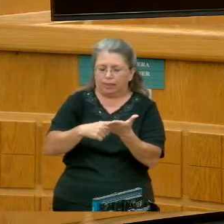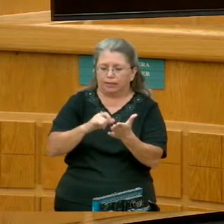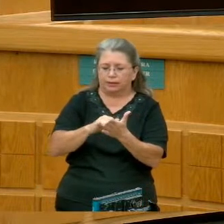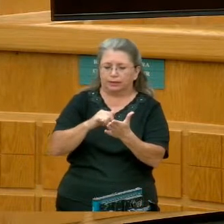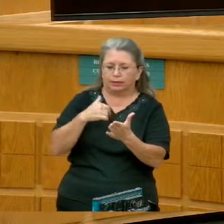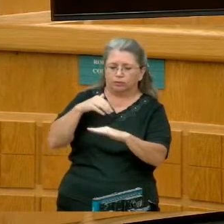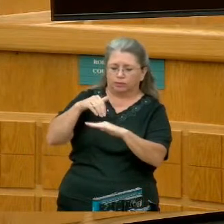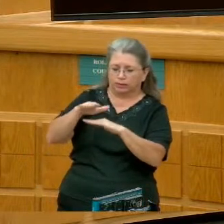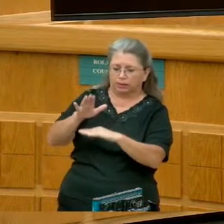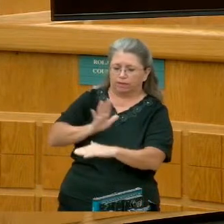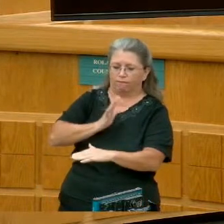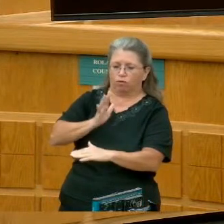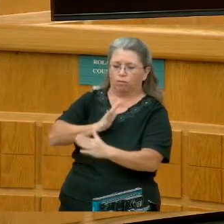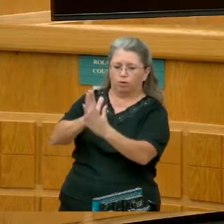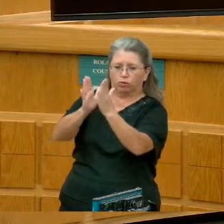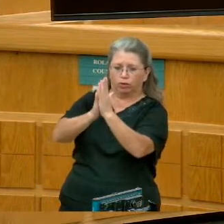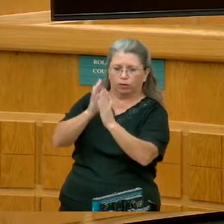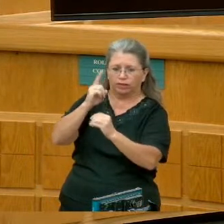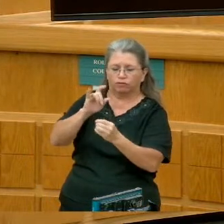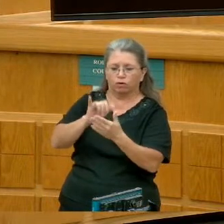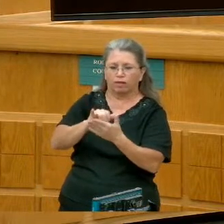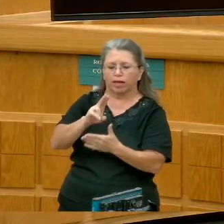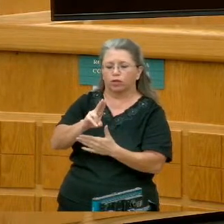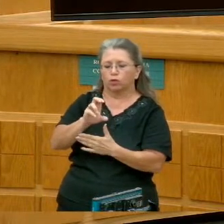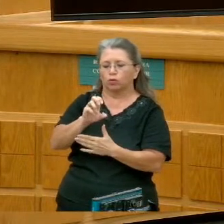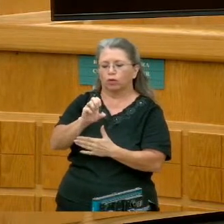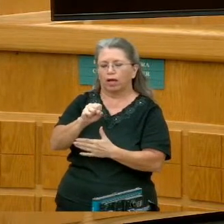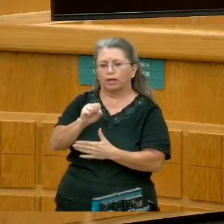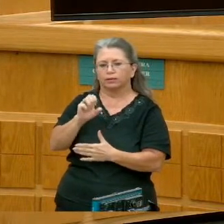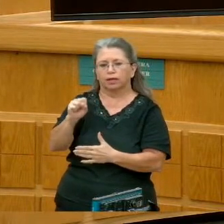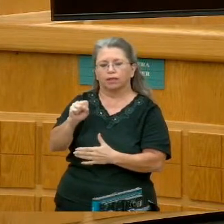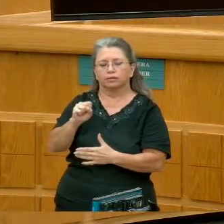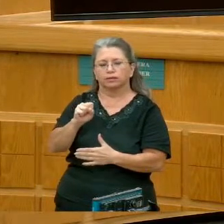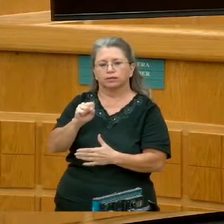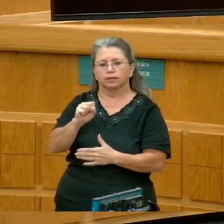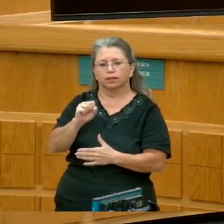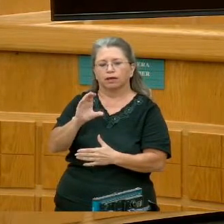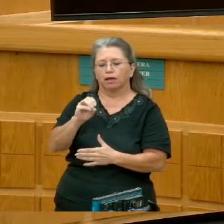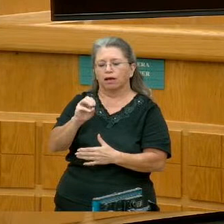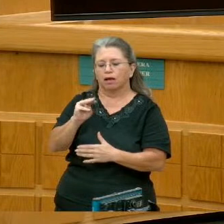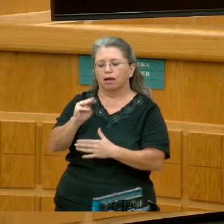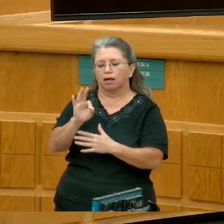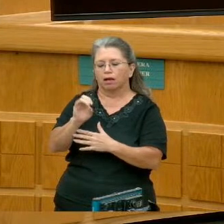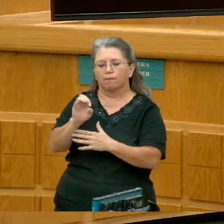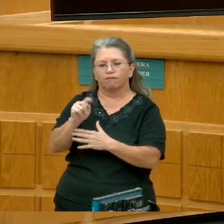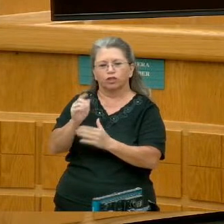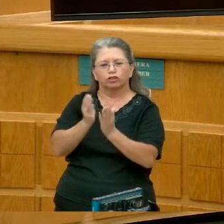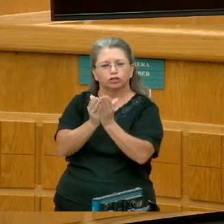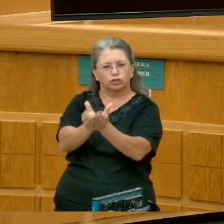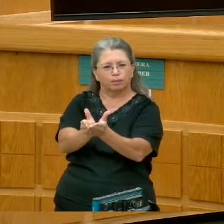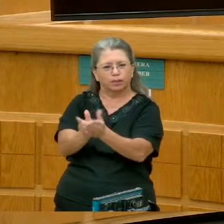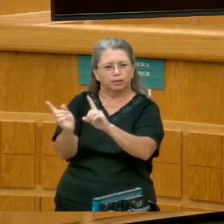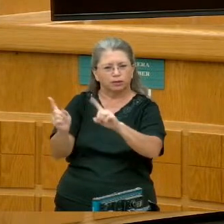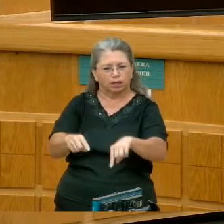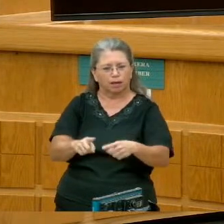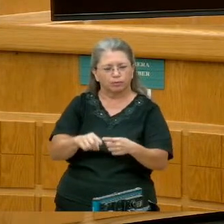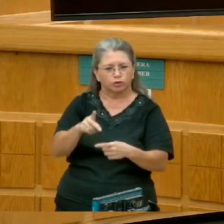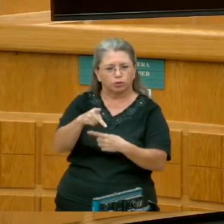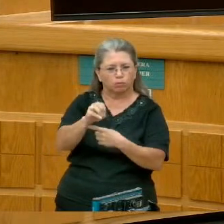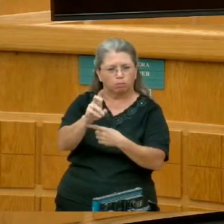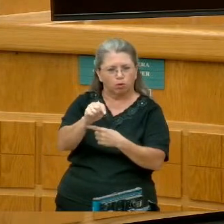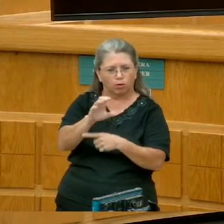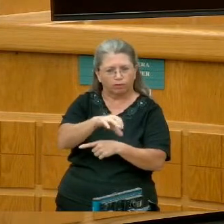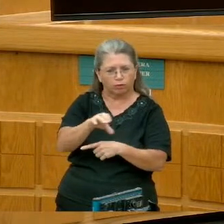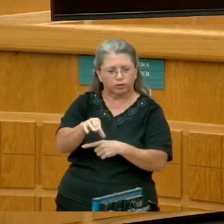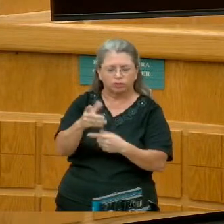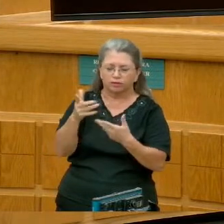request in for the USNS Comfort to come to the port of Corpus Christi. We have spoken to United States